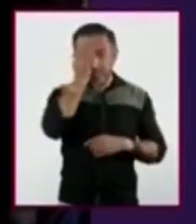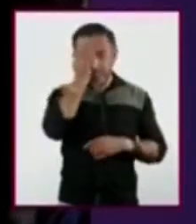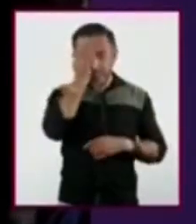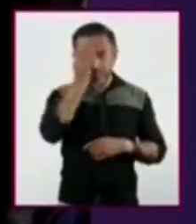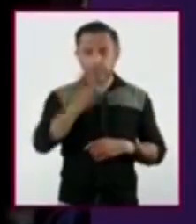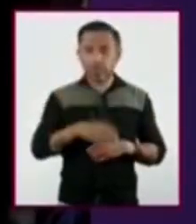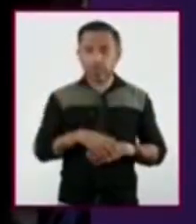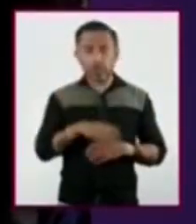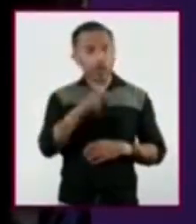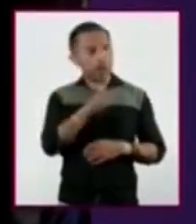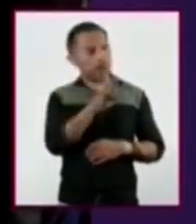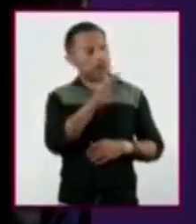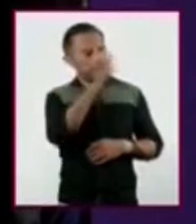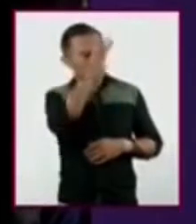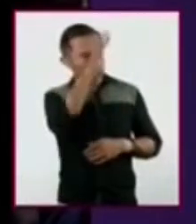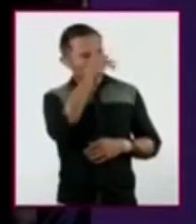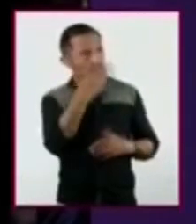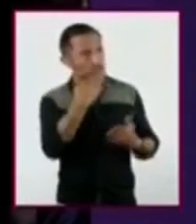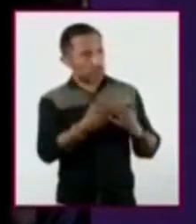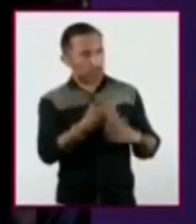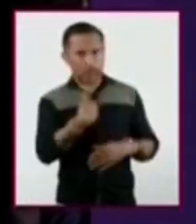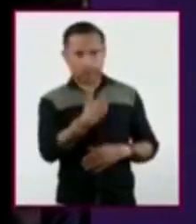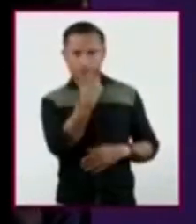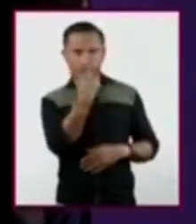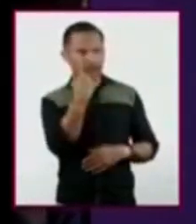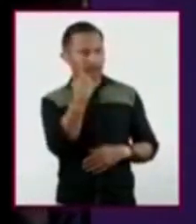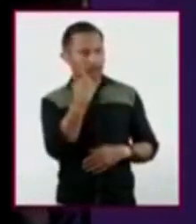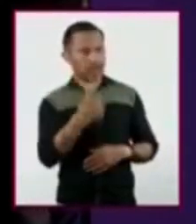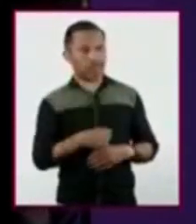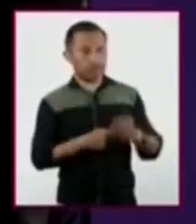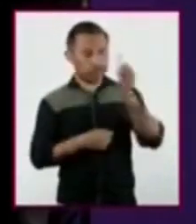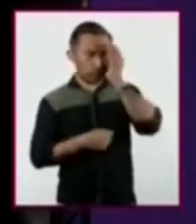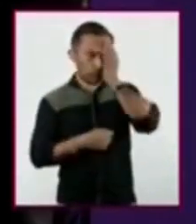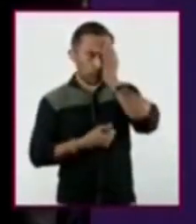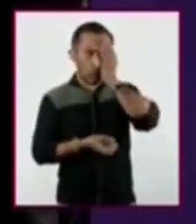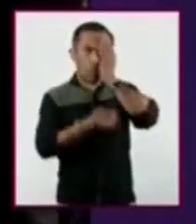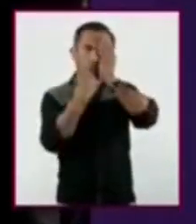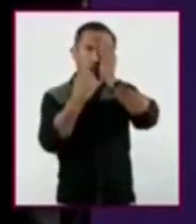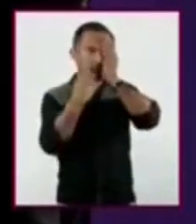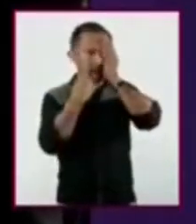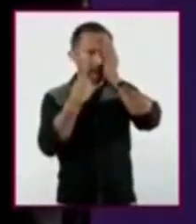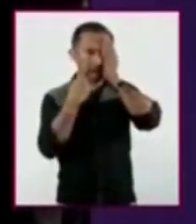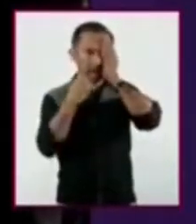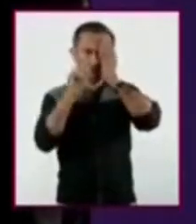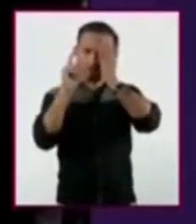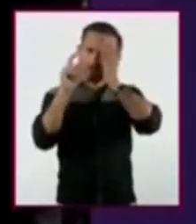Hey, Dad, that's good. Now you have one eye. You're a one-eyed pirate. Aye.